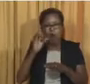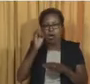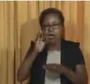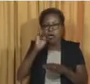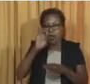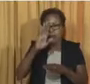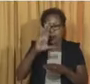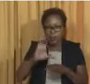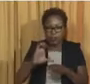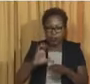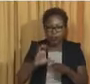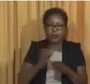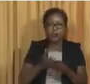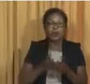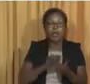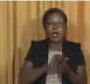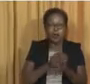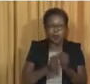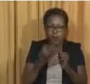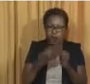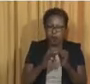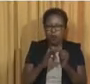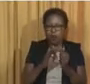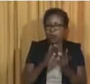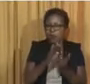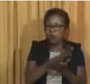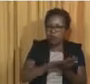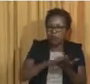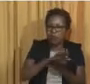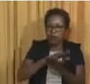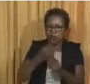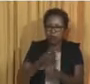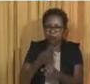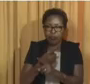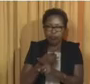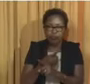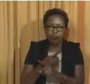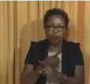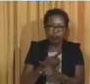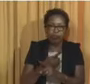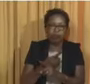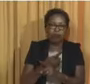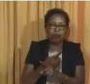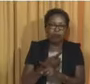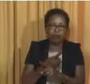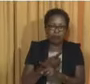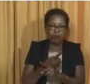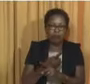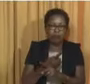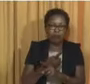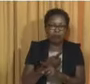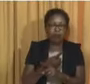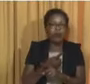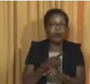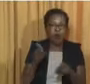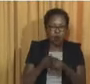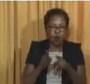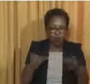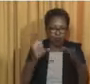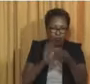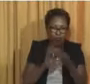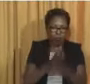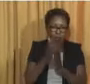Amendment of the entrenched provisions under parliamentary initiative routes by dint of Article 10(2) of